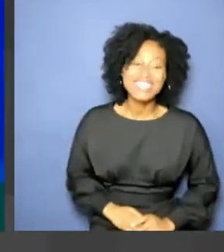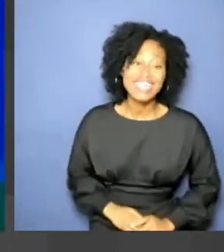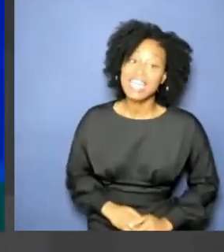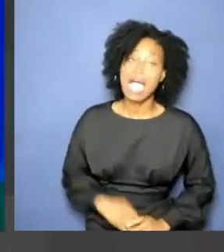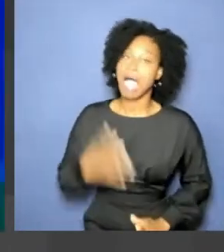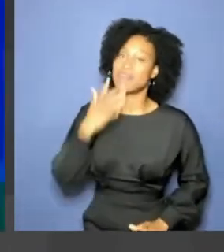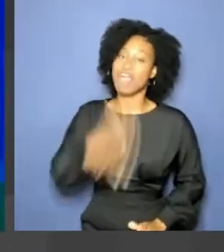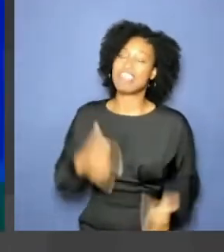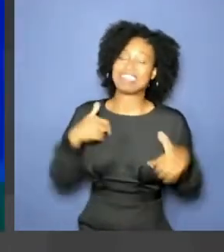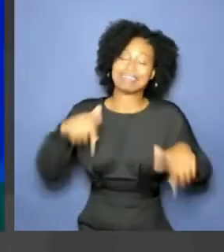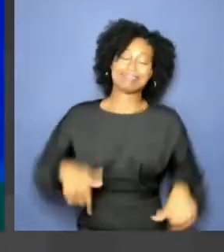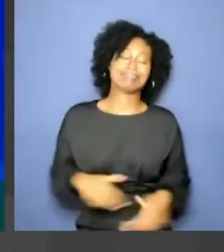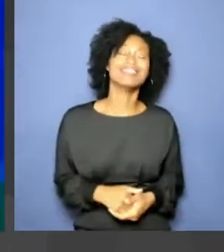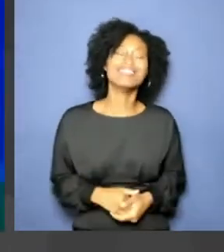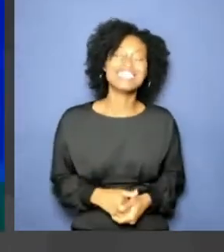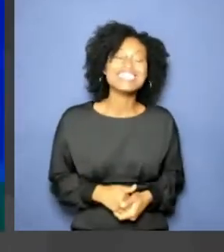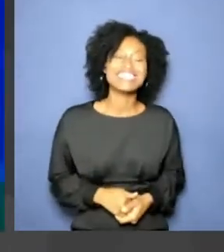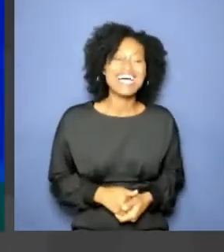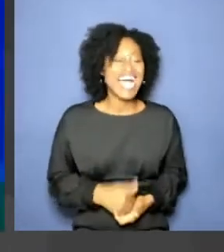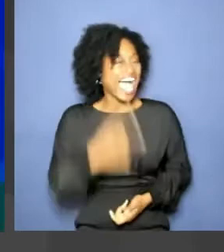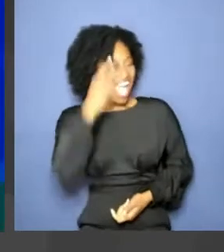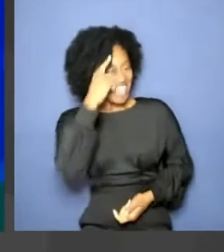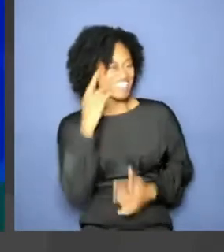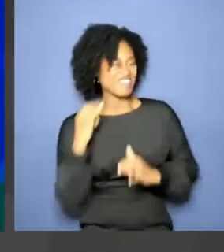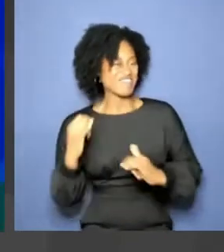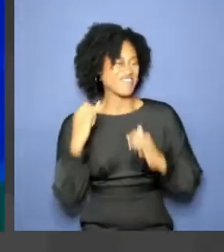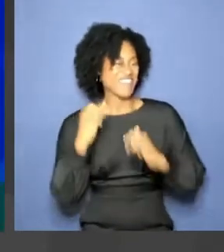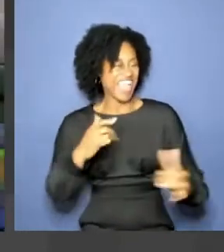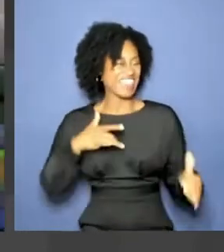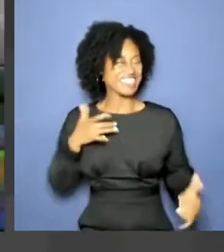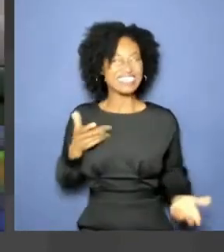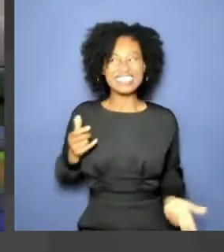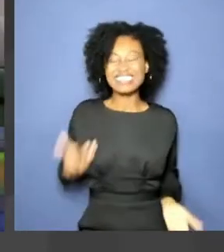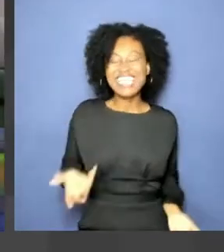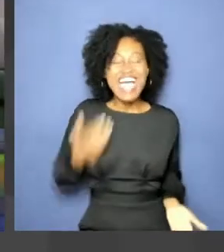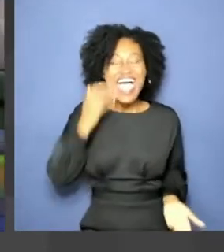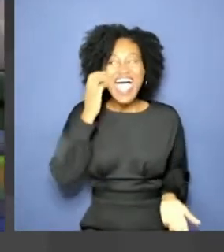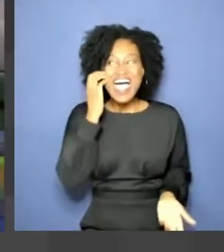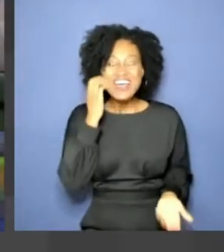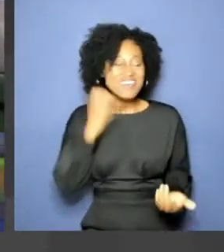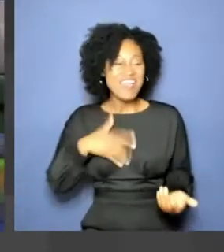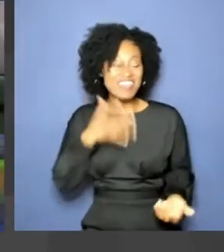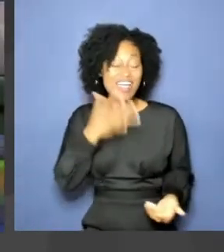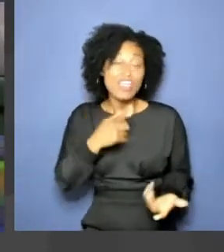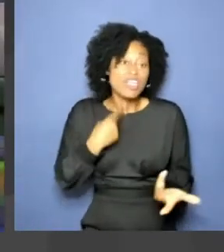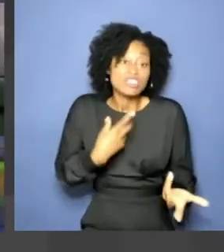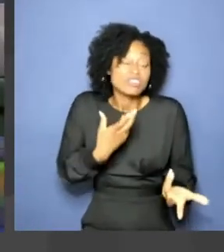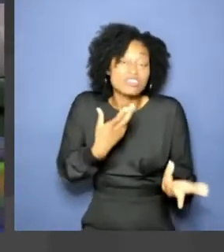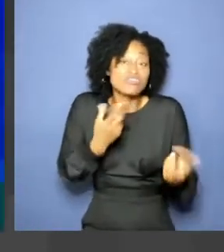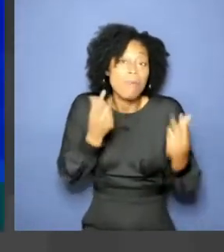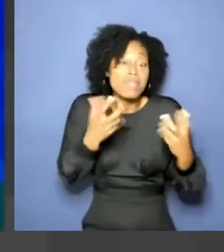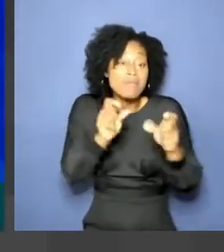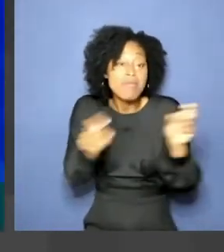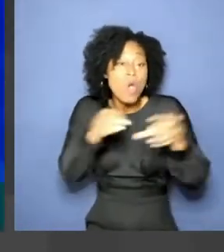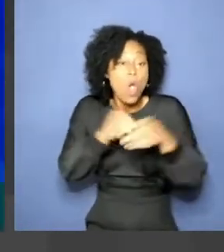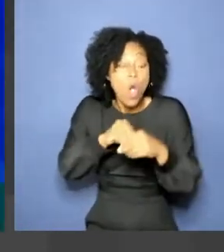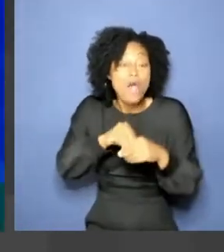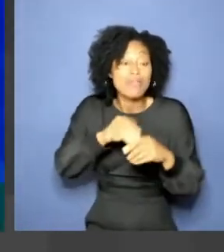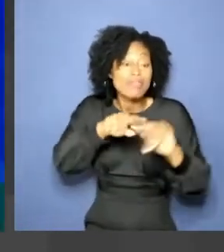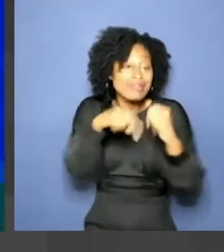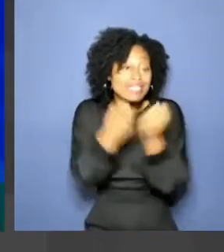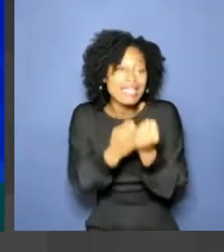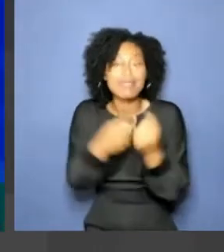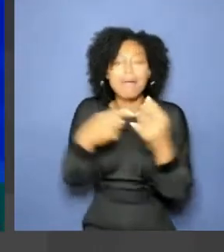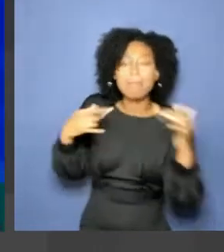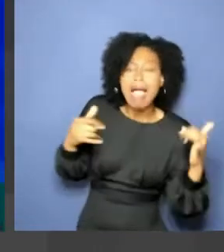here. Yes, I think we all feel that way. And it's so cool having so many people on the team who play and love it and care about it. And